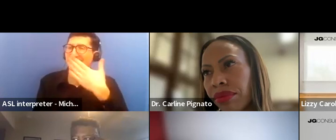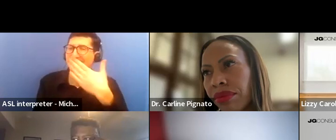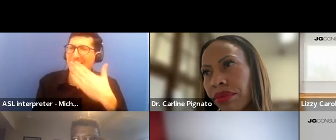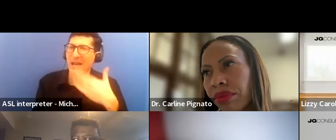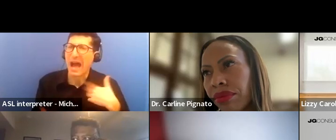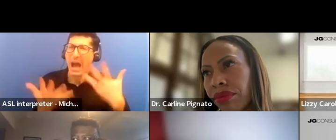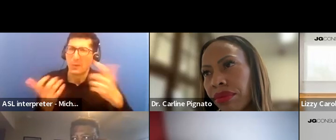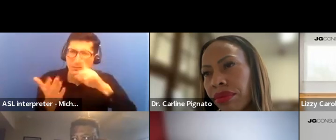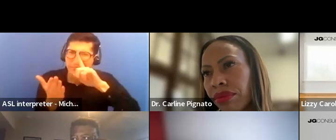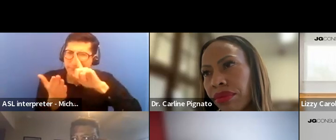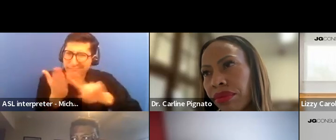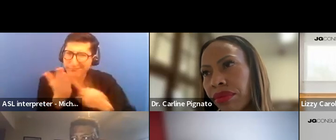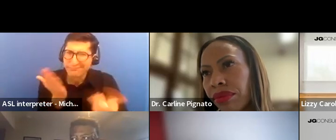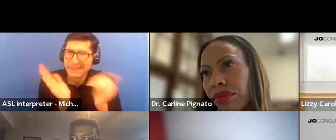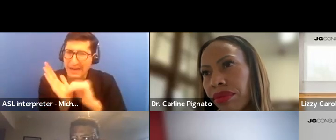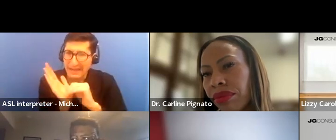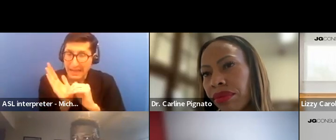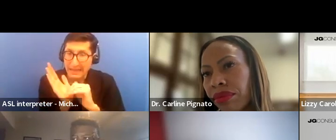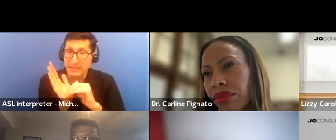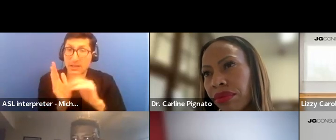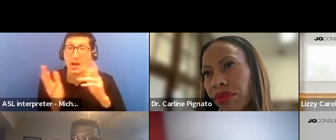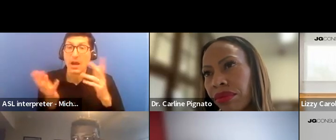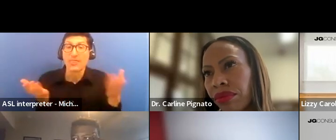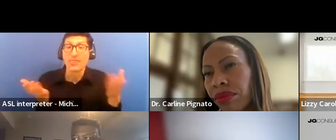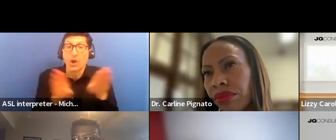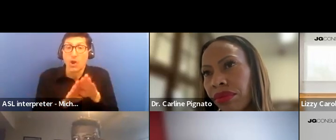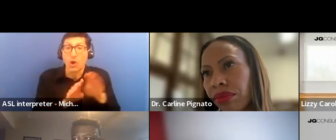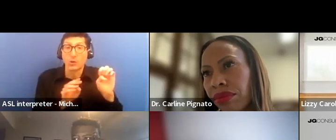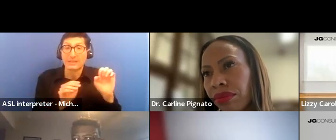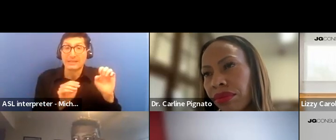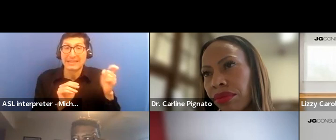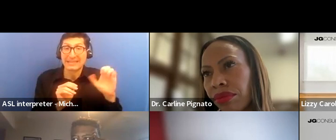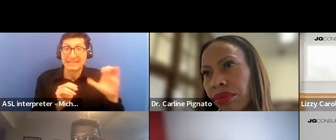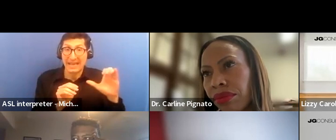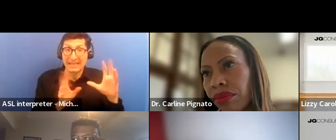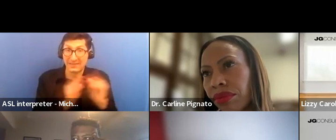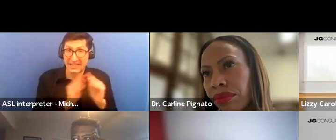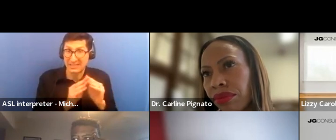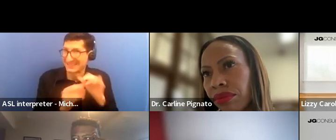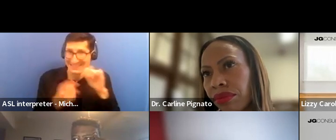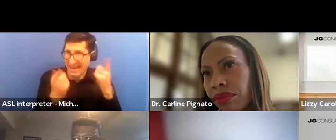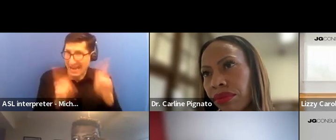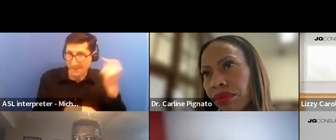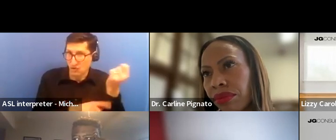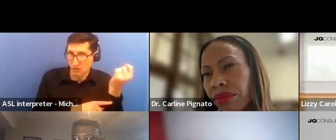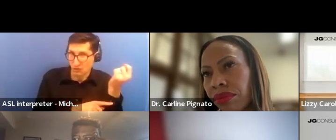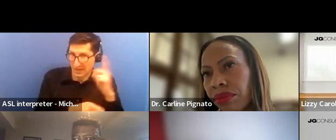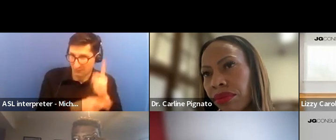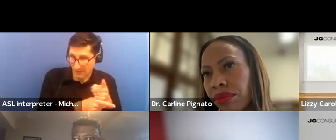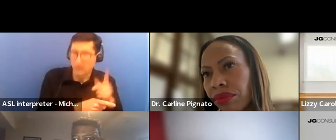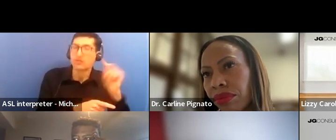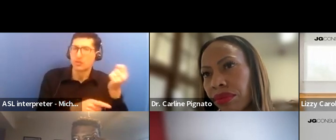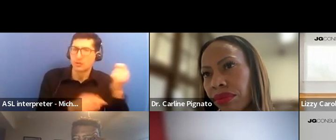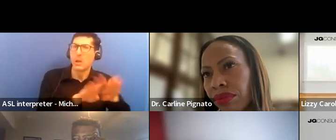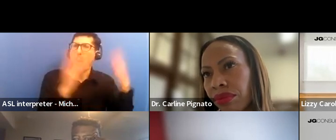check. So all the closed executive sessions will happen on other days. None of them will occur on the Tuesdays. That will be open. That will stay. The